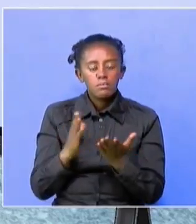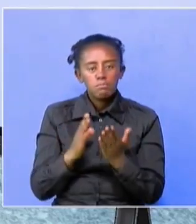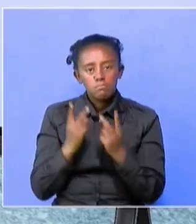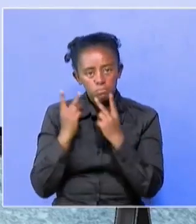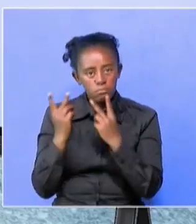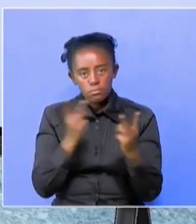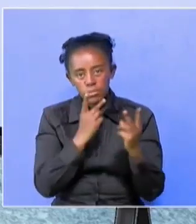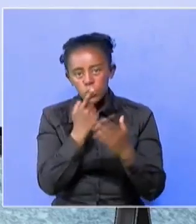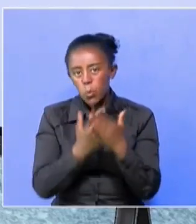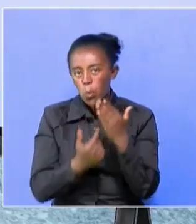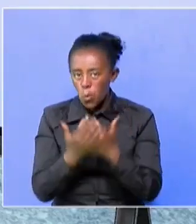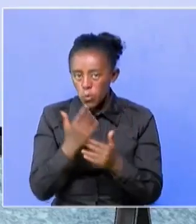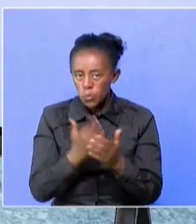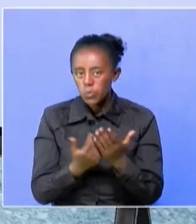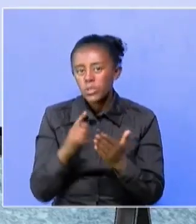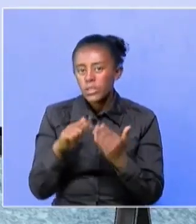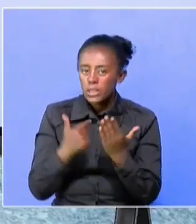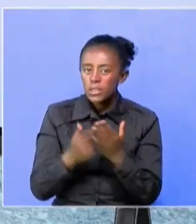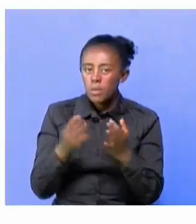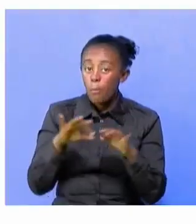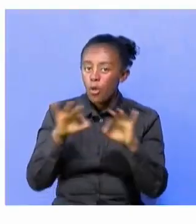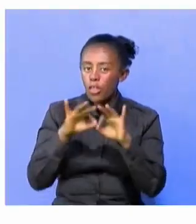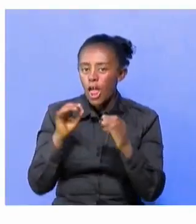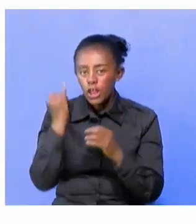about this important issue.